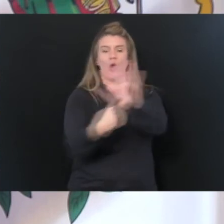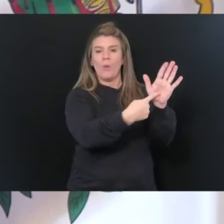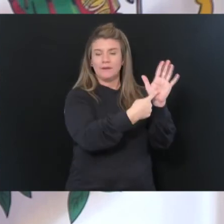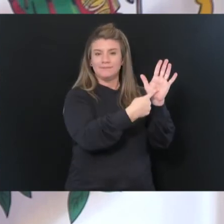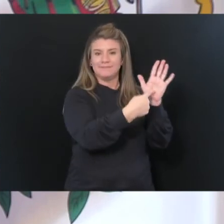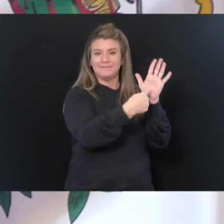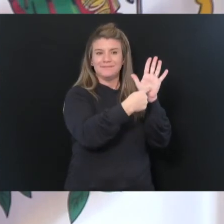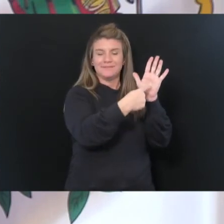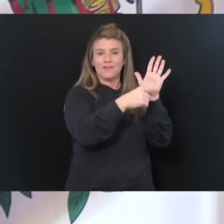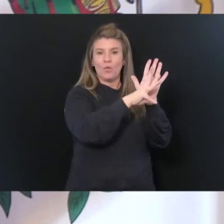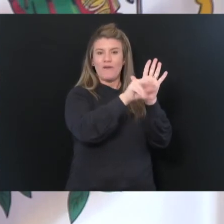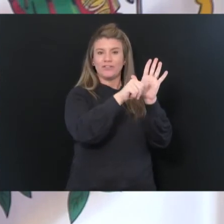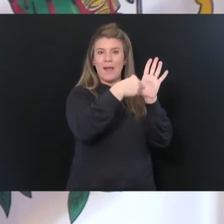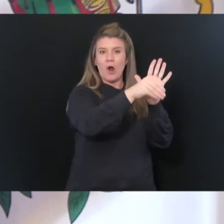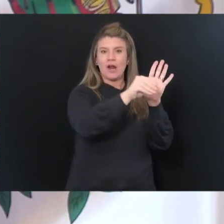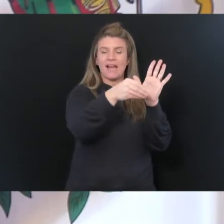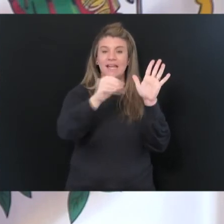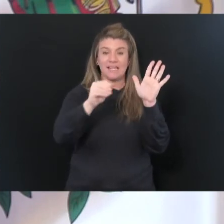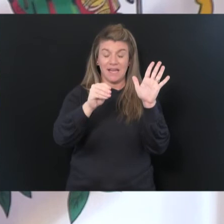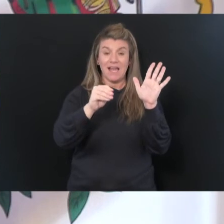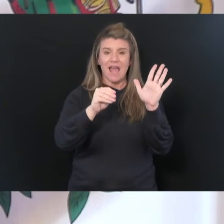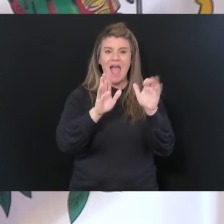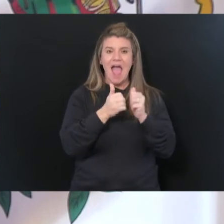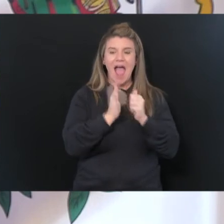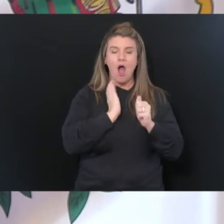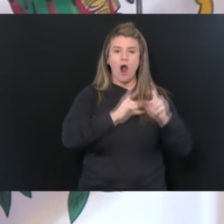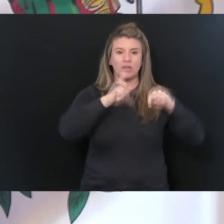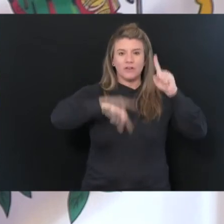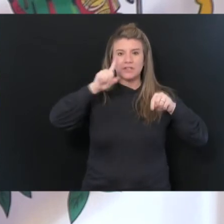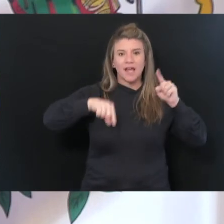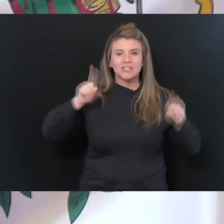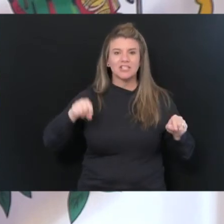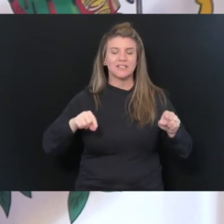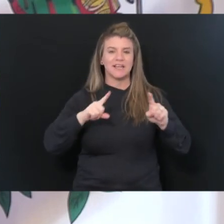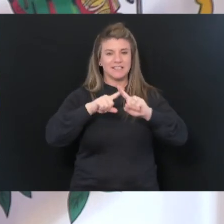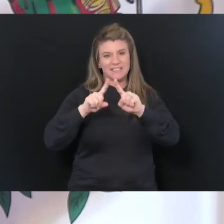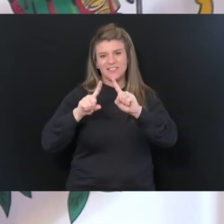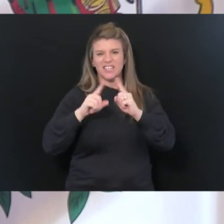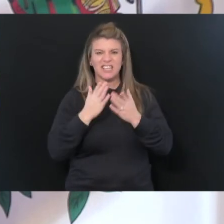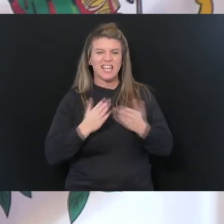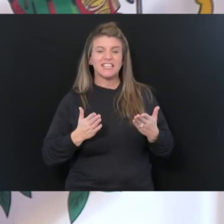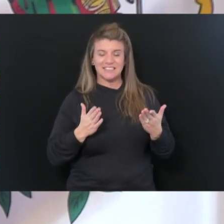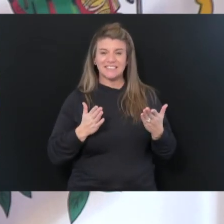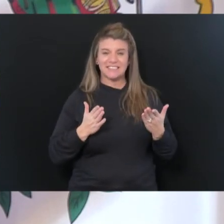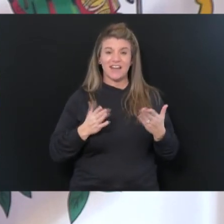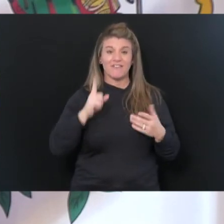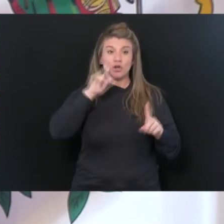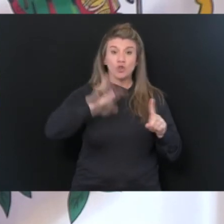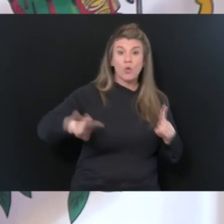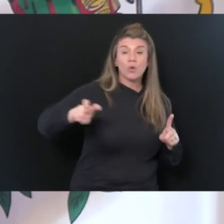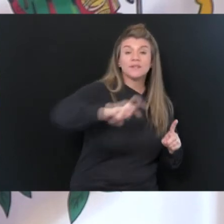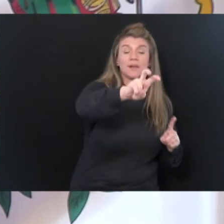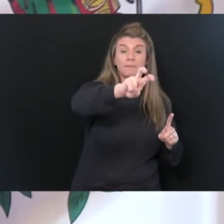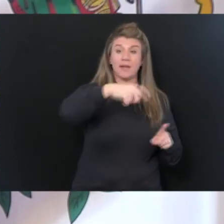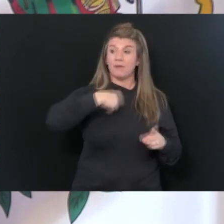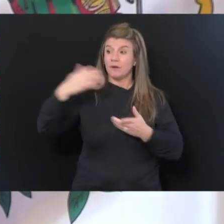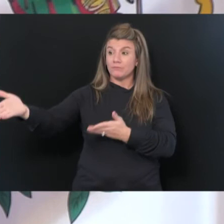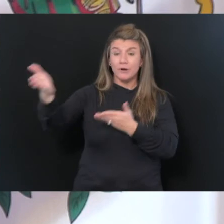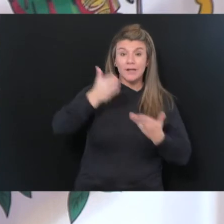marketing ourselves from the standpoint of our diversification and all the different things, especially in tourism, and bringing